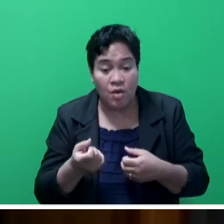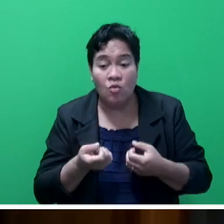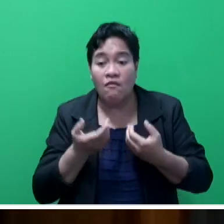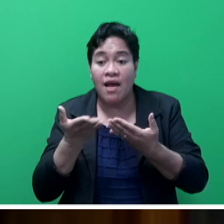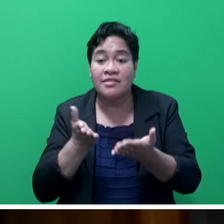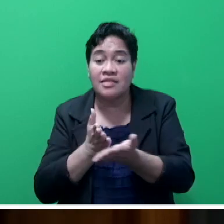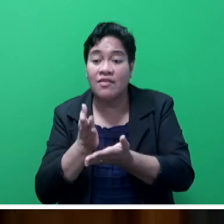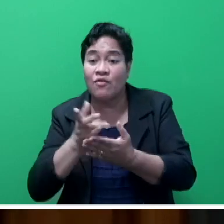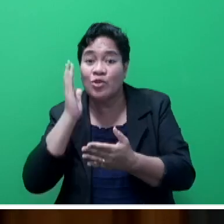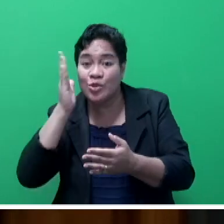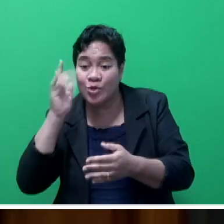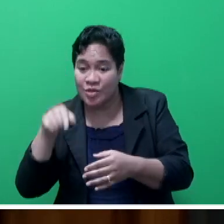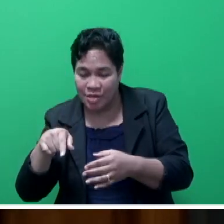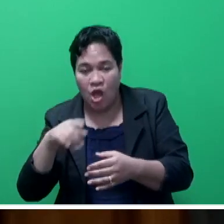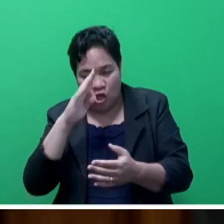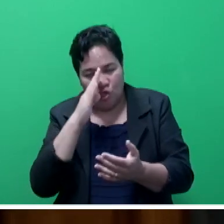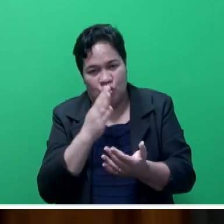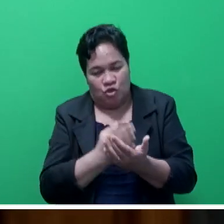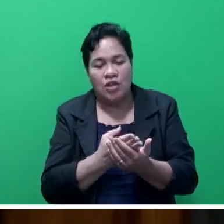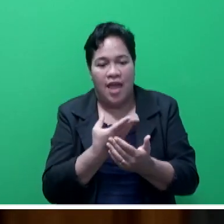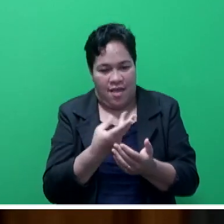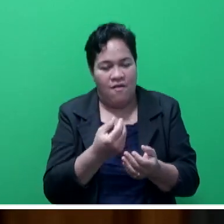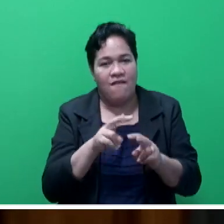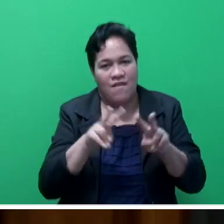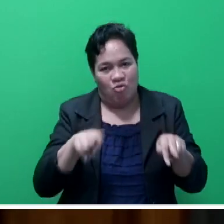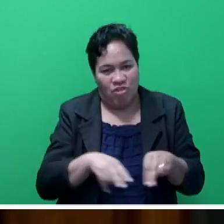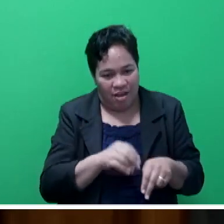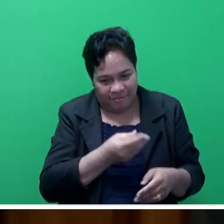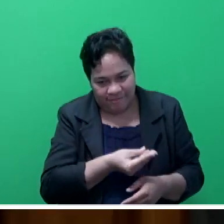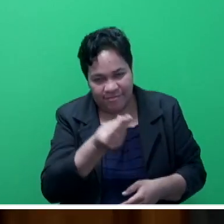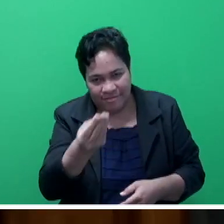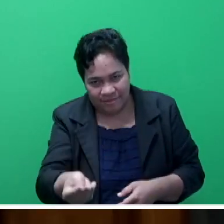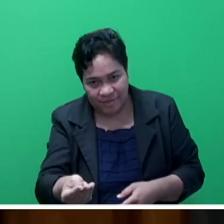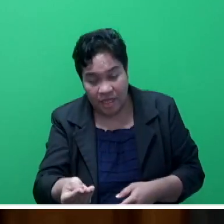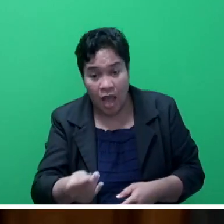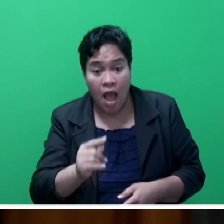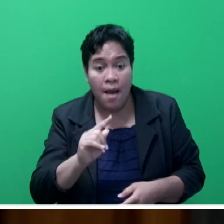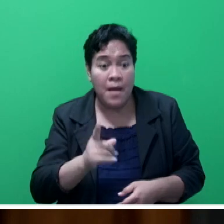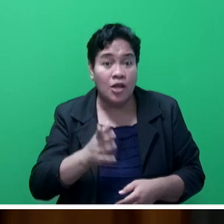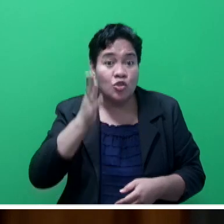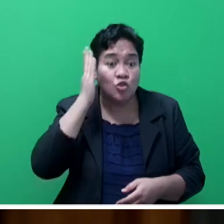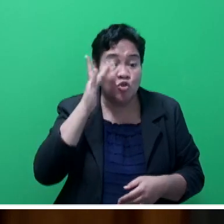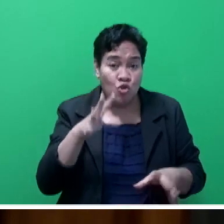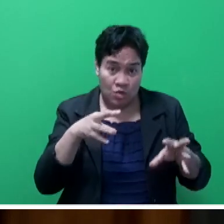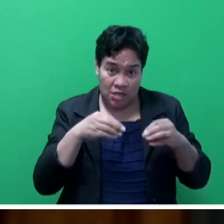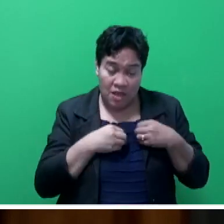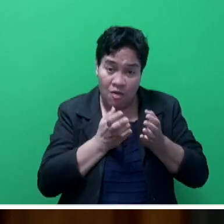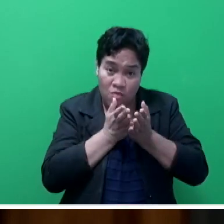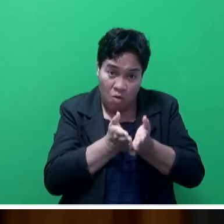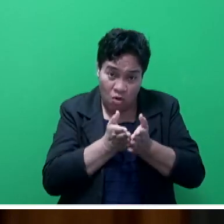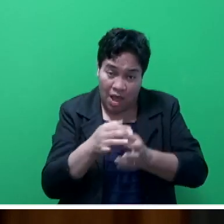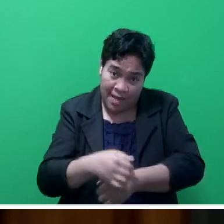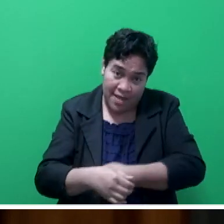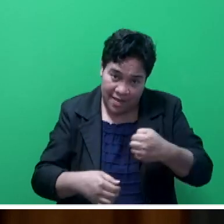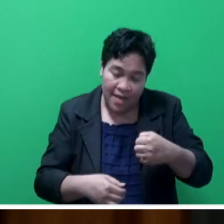to the neighboring schools, the students are provided with a boat voucher. The schools that get the boat and engine from us,